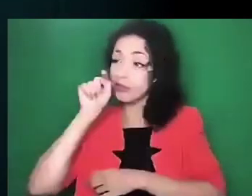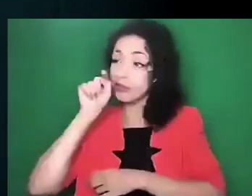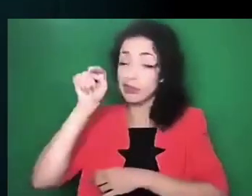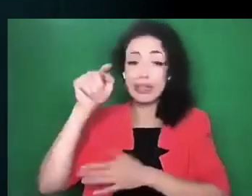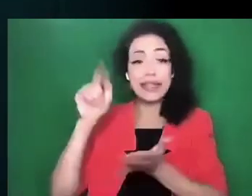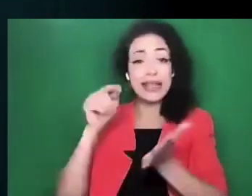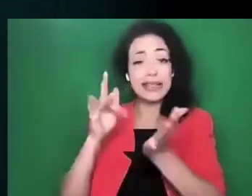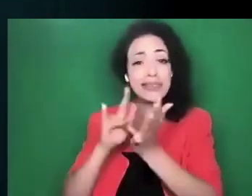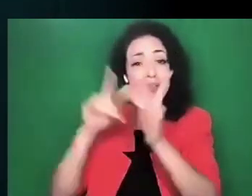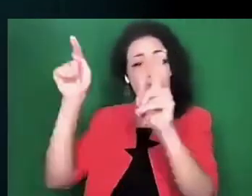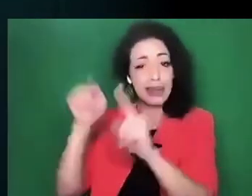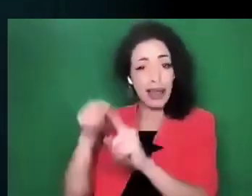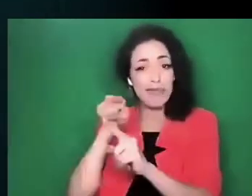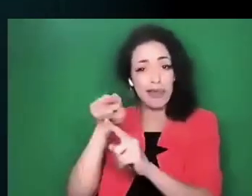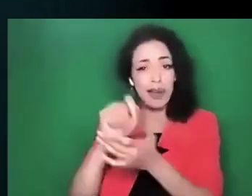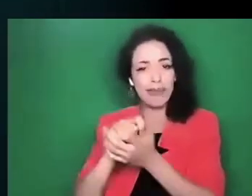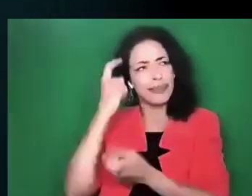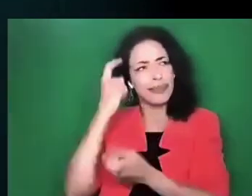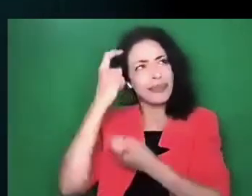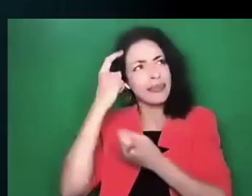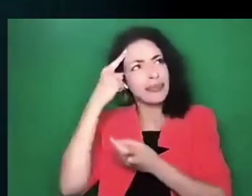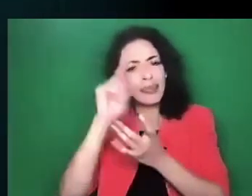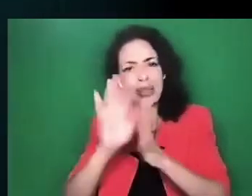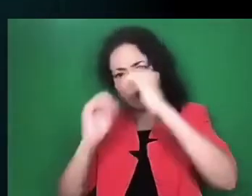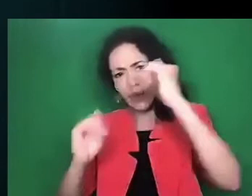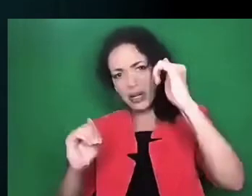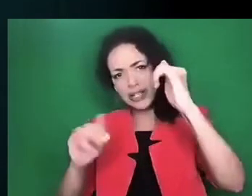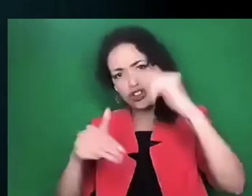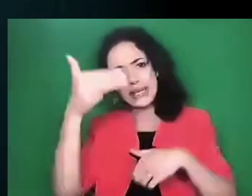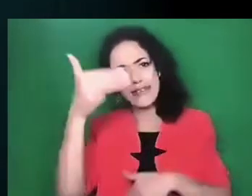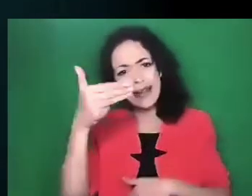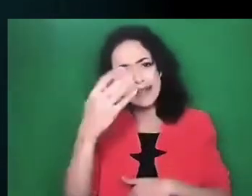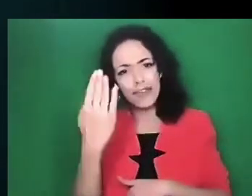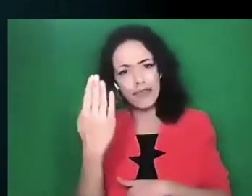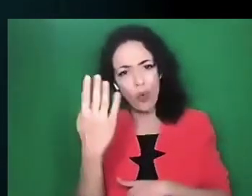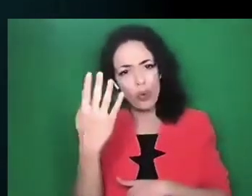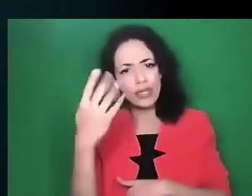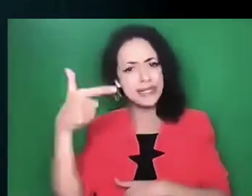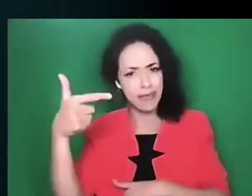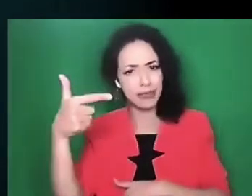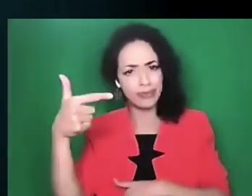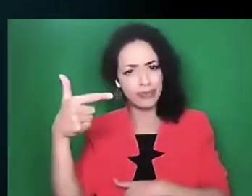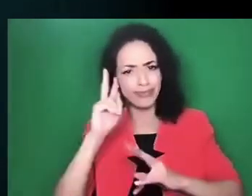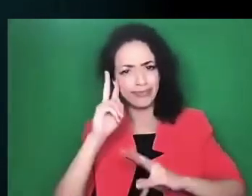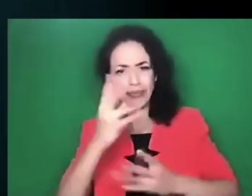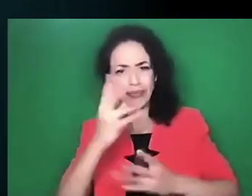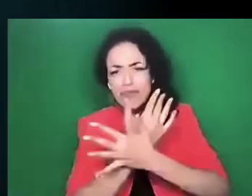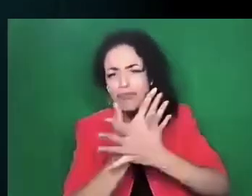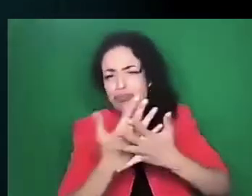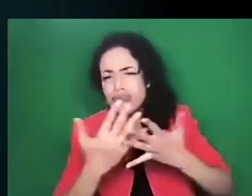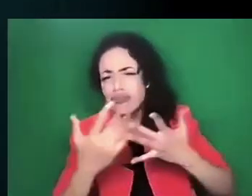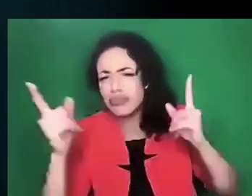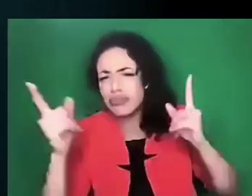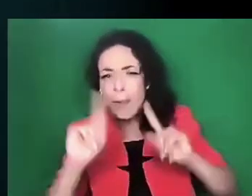Partition in 1947, looking at all these waves of people who could not take their homes, but